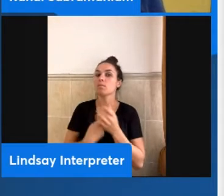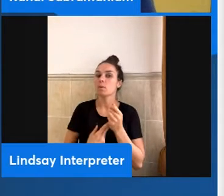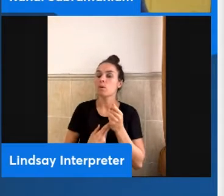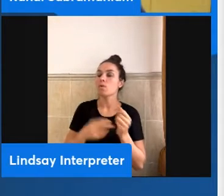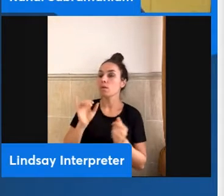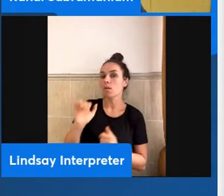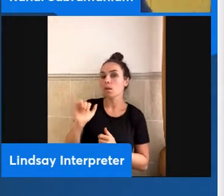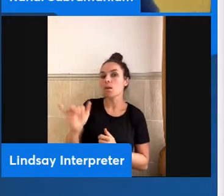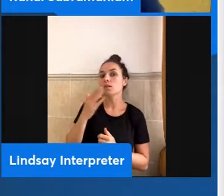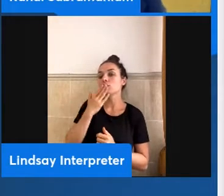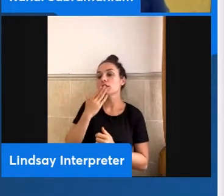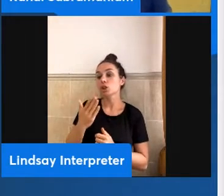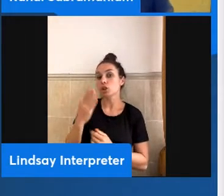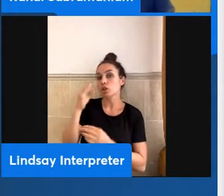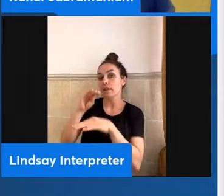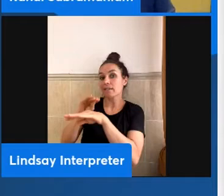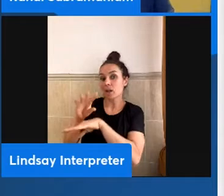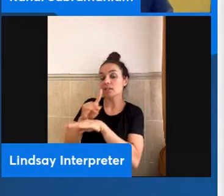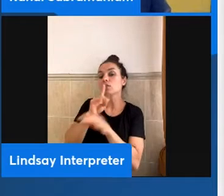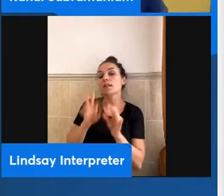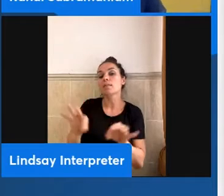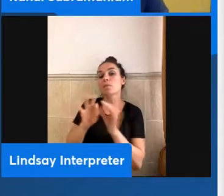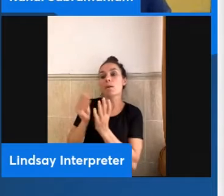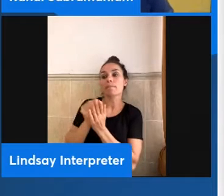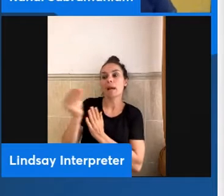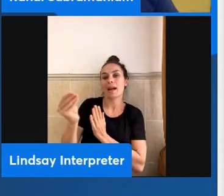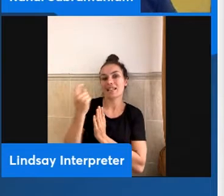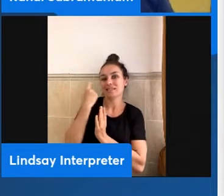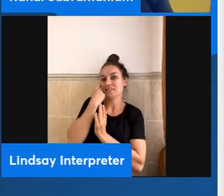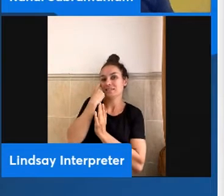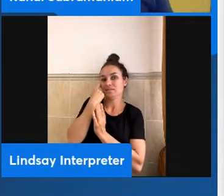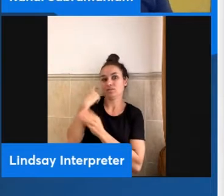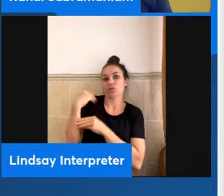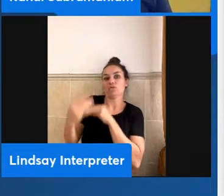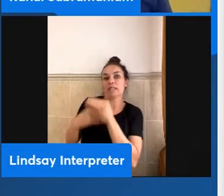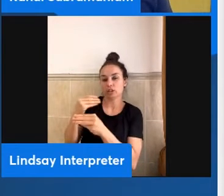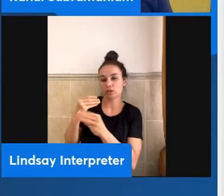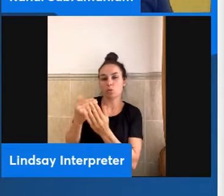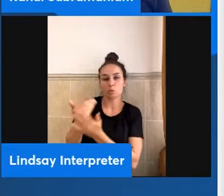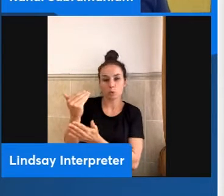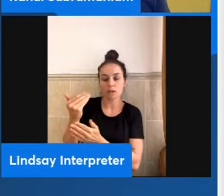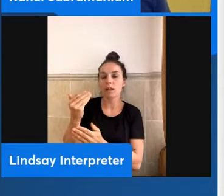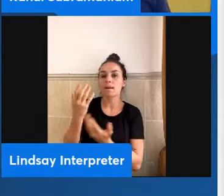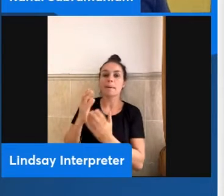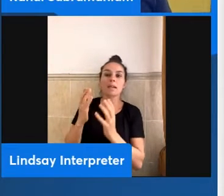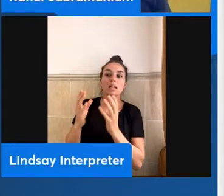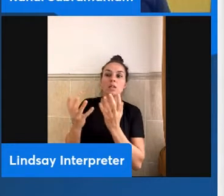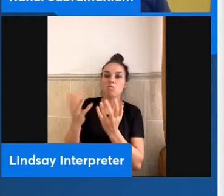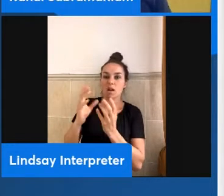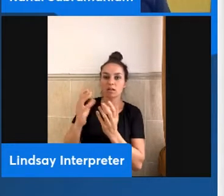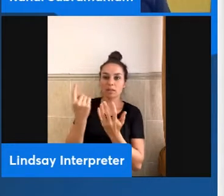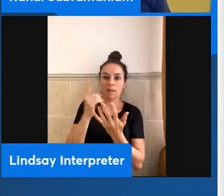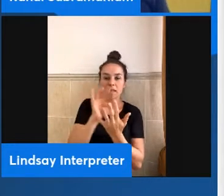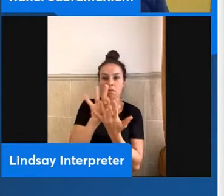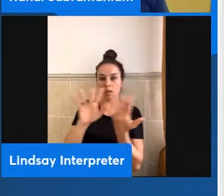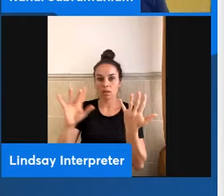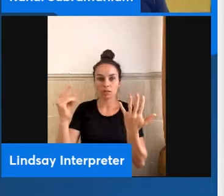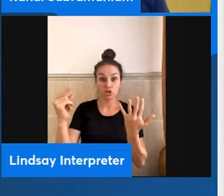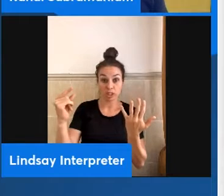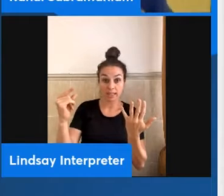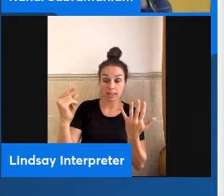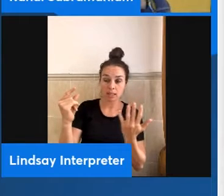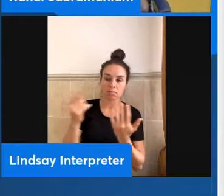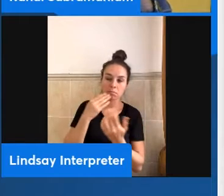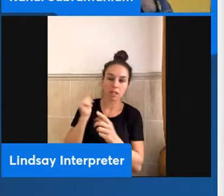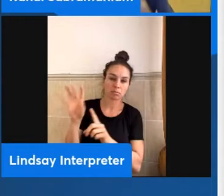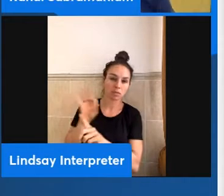good piece of advice. So pick the latest generations. Probably look for ones with a G on the end, and and